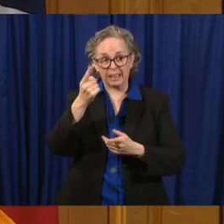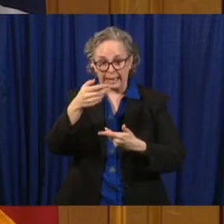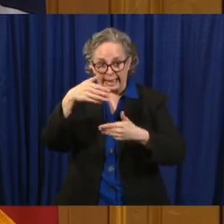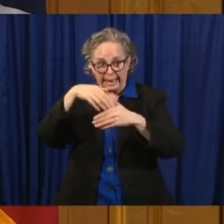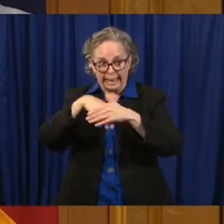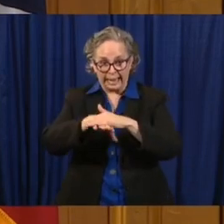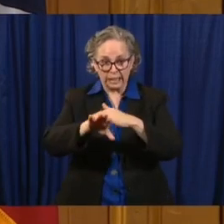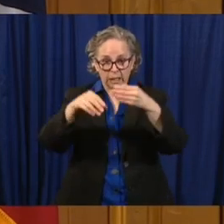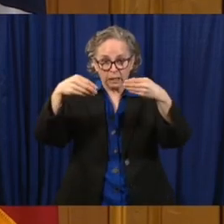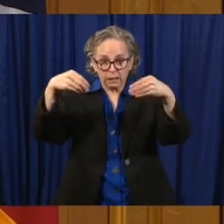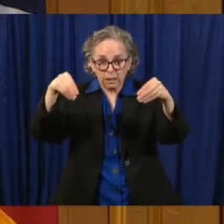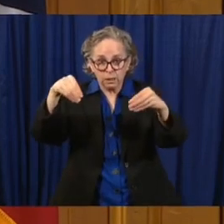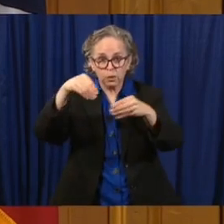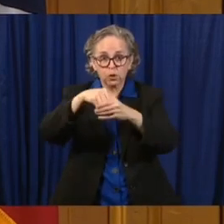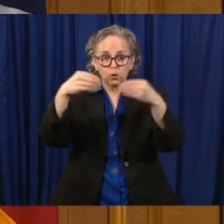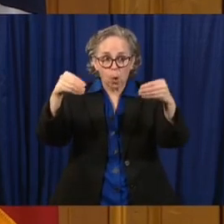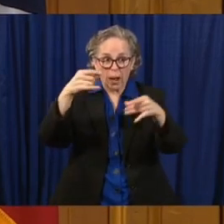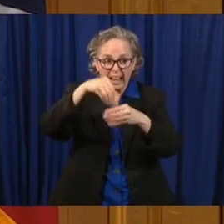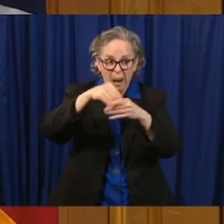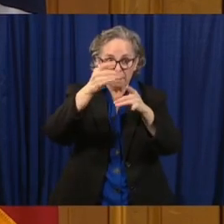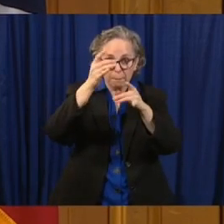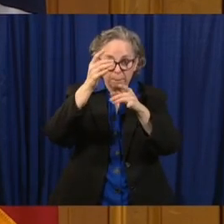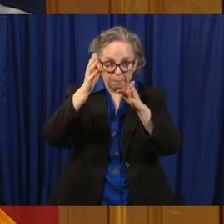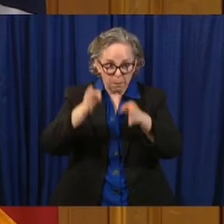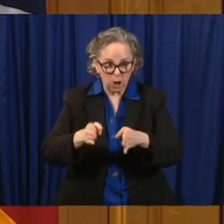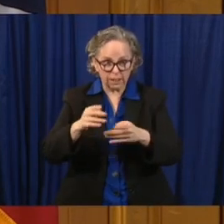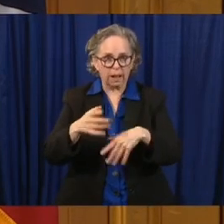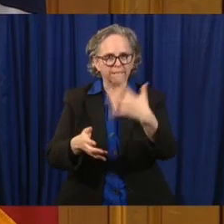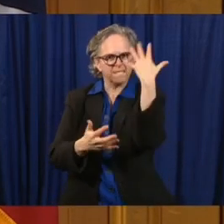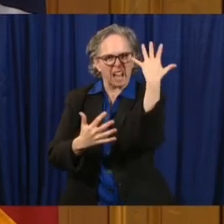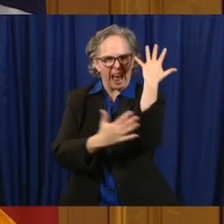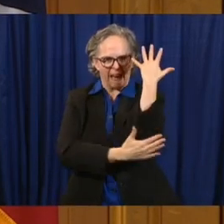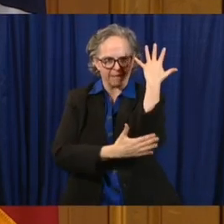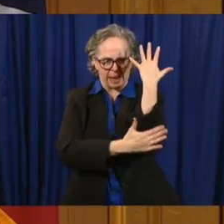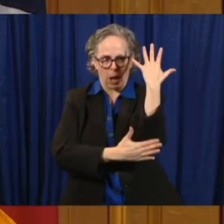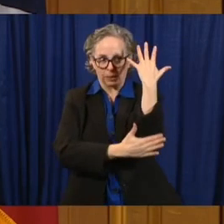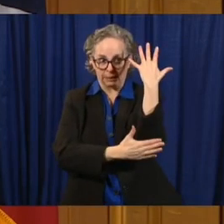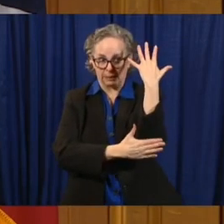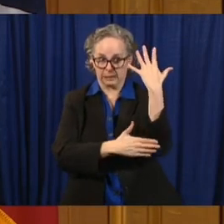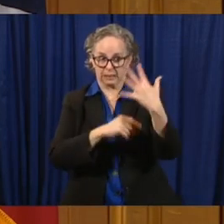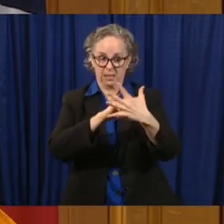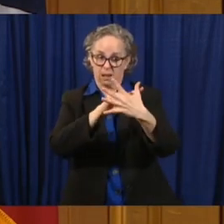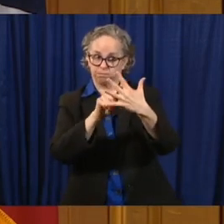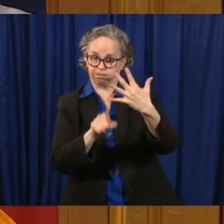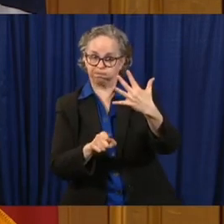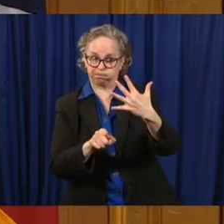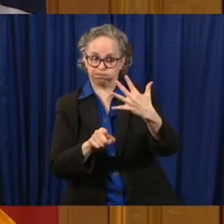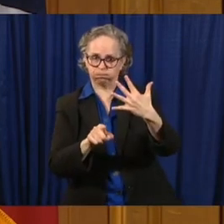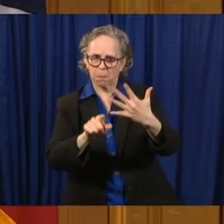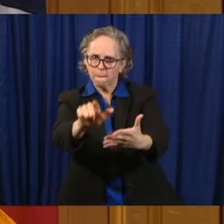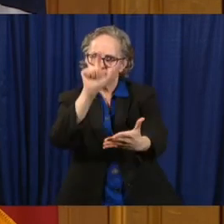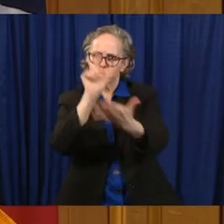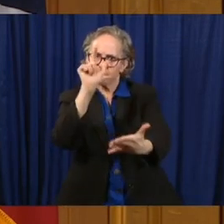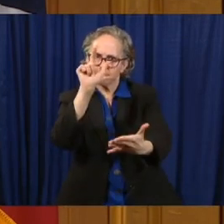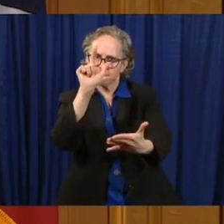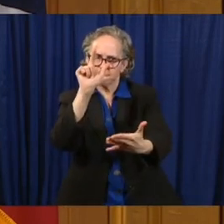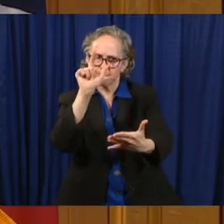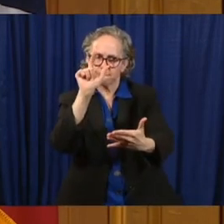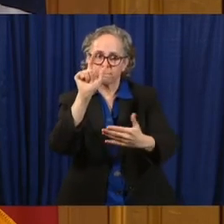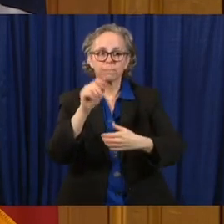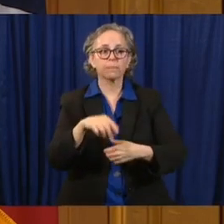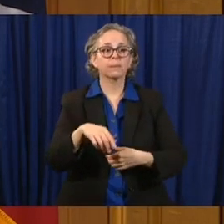prohibited to anyone who does not have an Ohio license. These counties are Ashtabula,